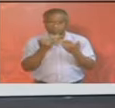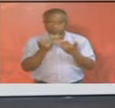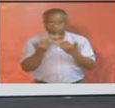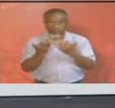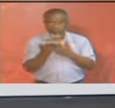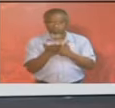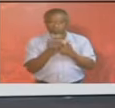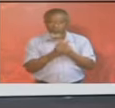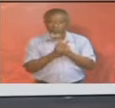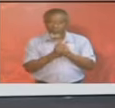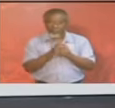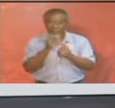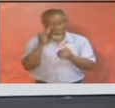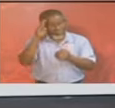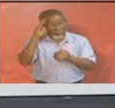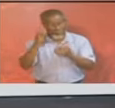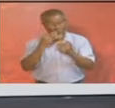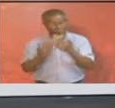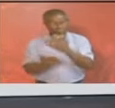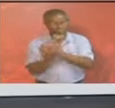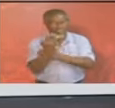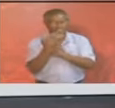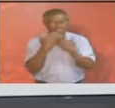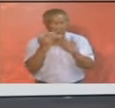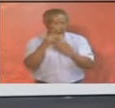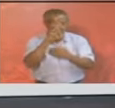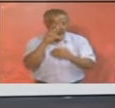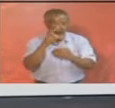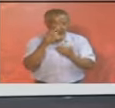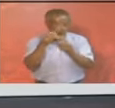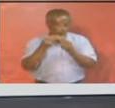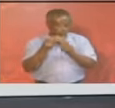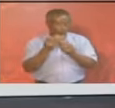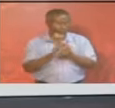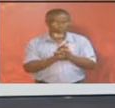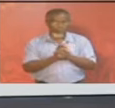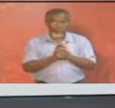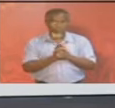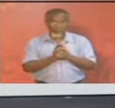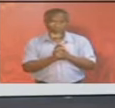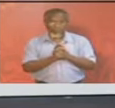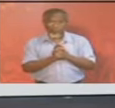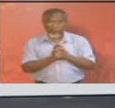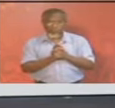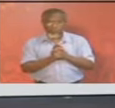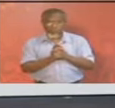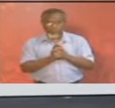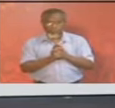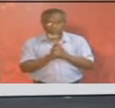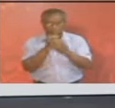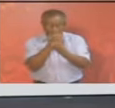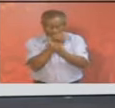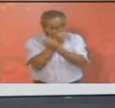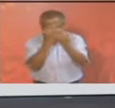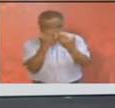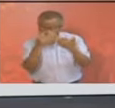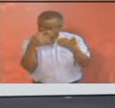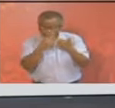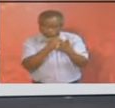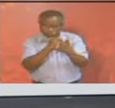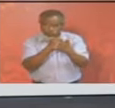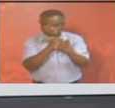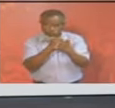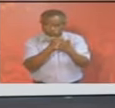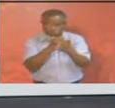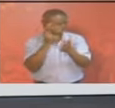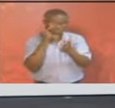down. Good morning, and thanks very much for the question. With respect to the updates, the statistical information which you would see to the right of the